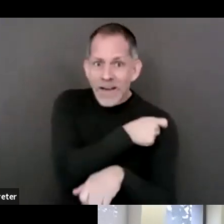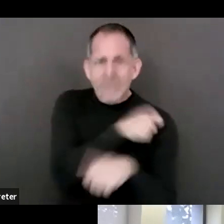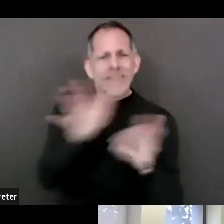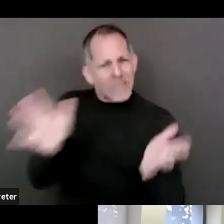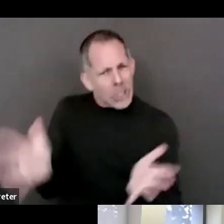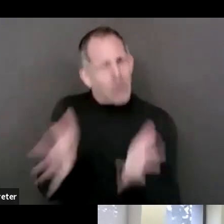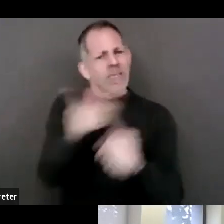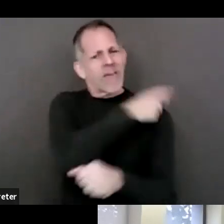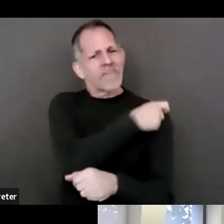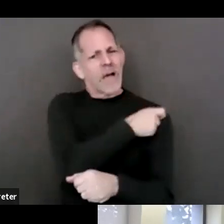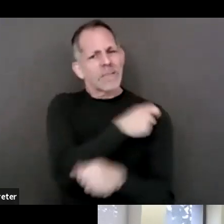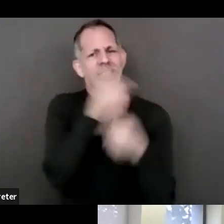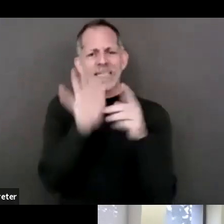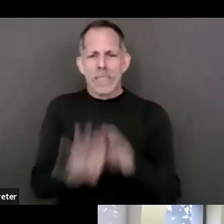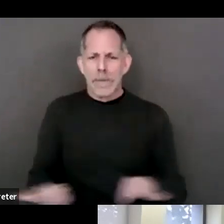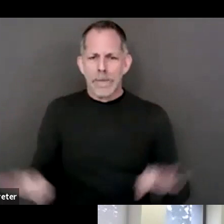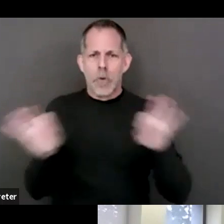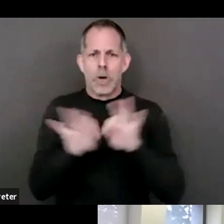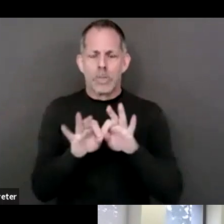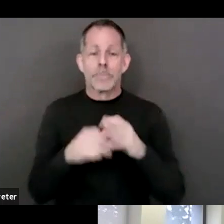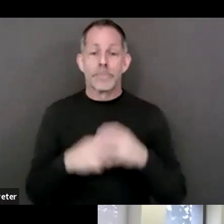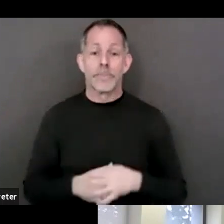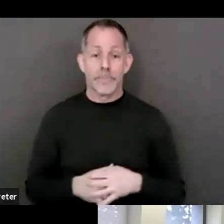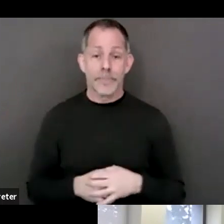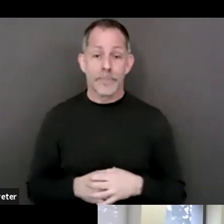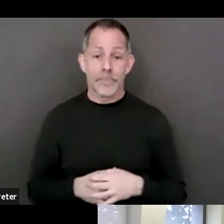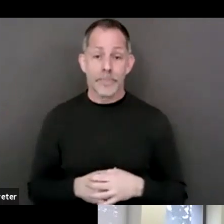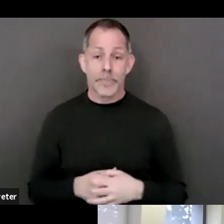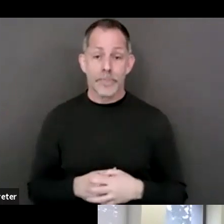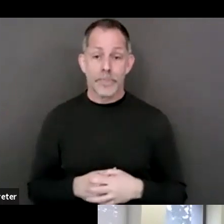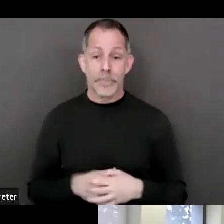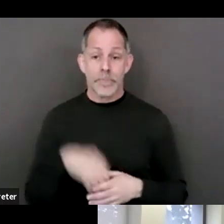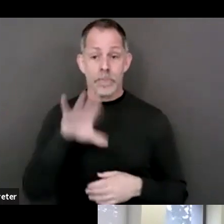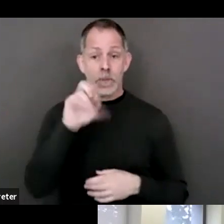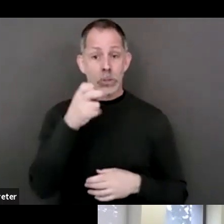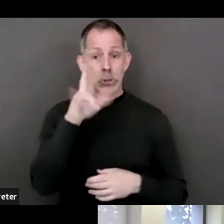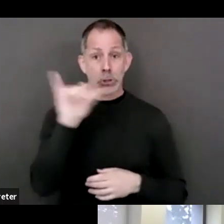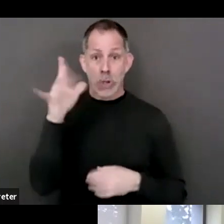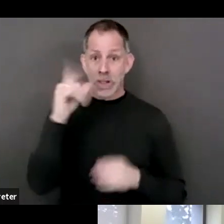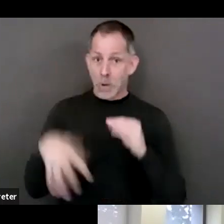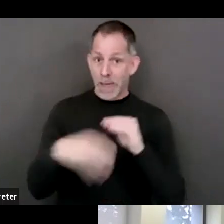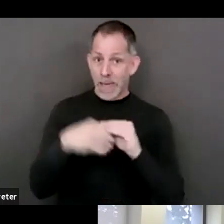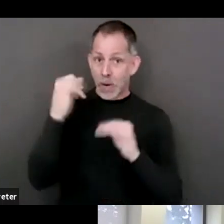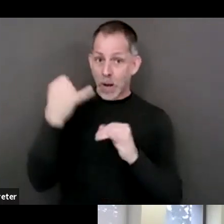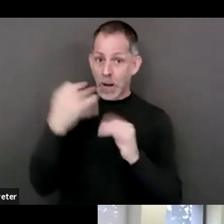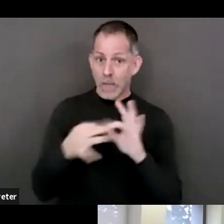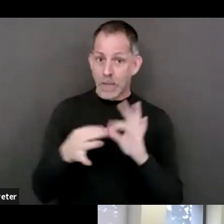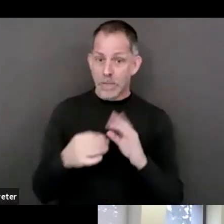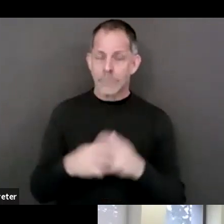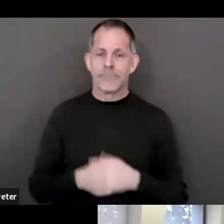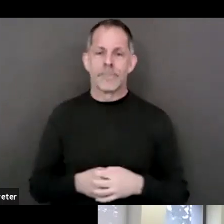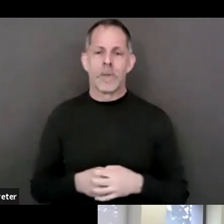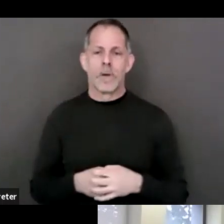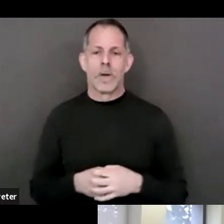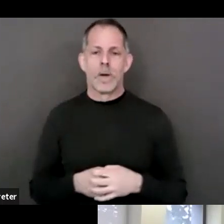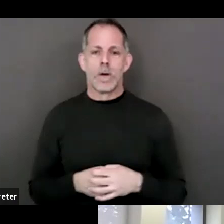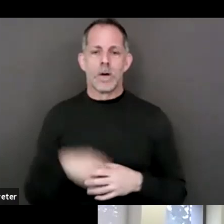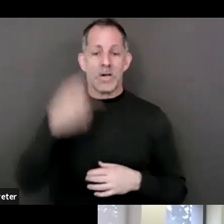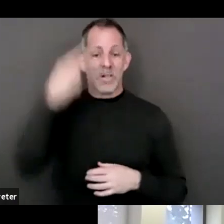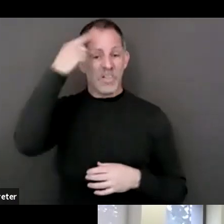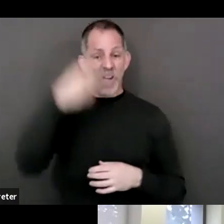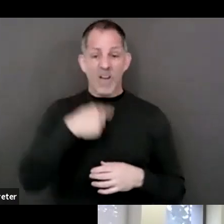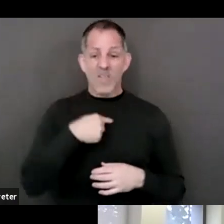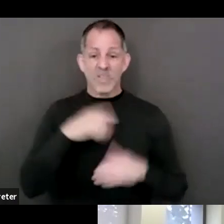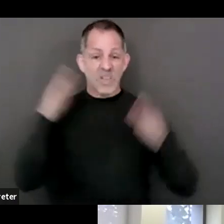Shawneri, last word. Yeah, so for me, I'm, concentrating on just moving forward and doing my part of what I can